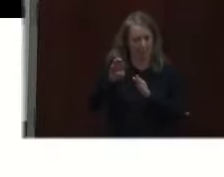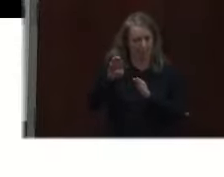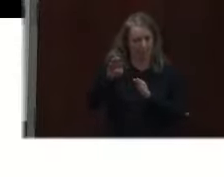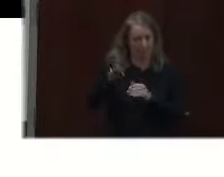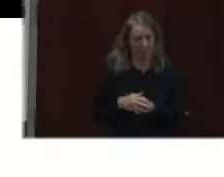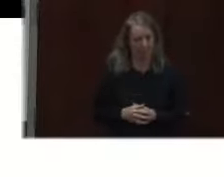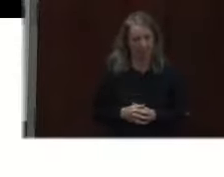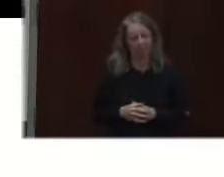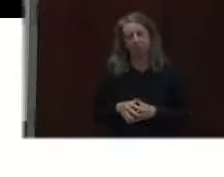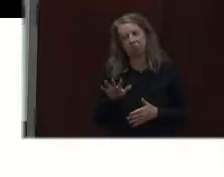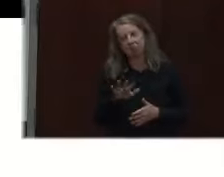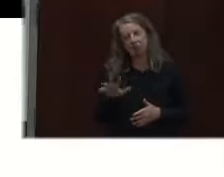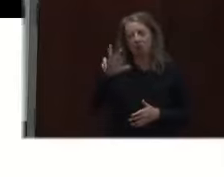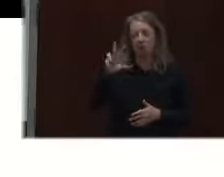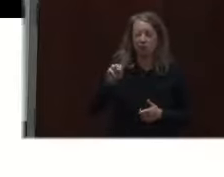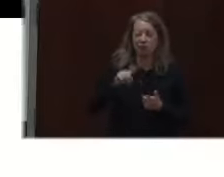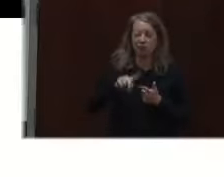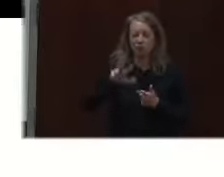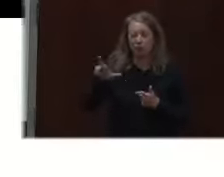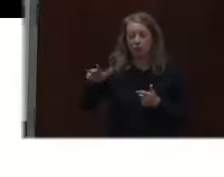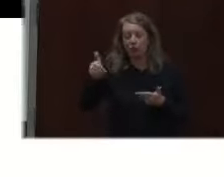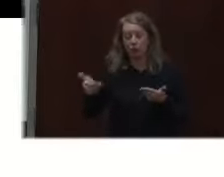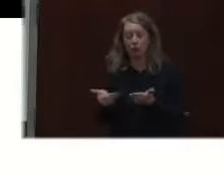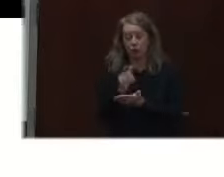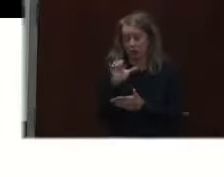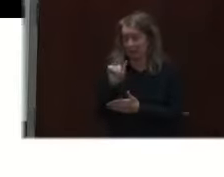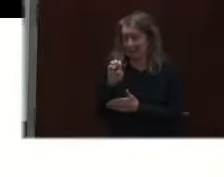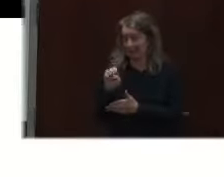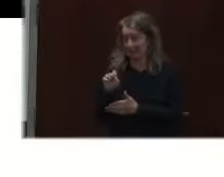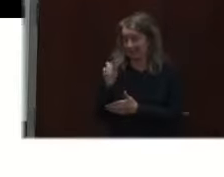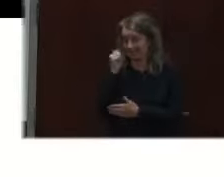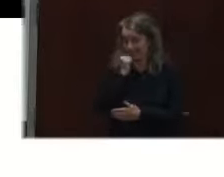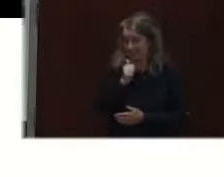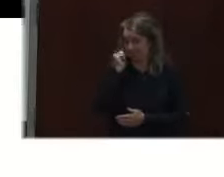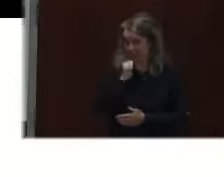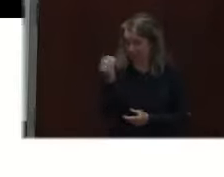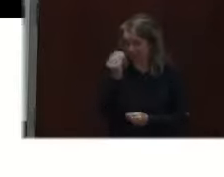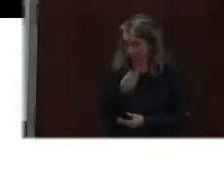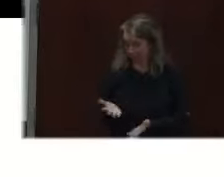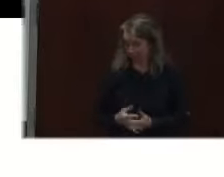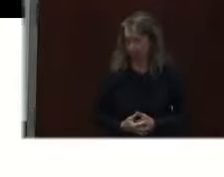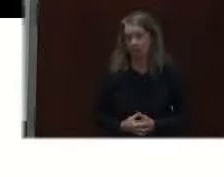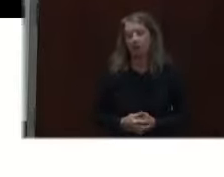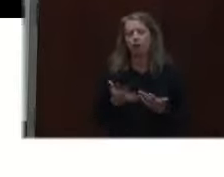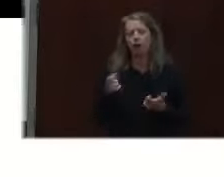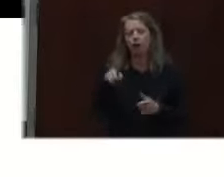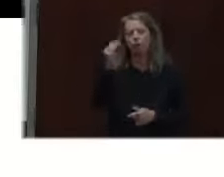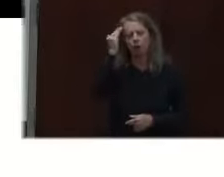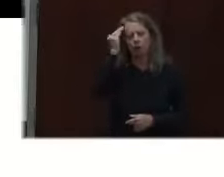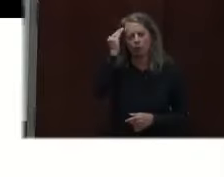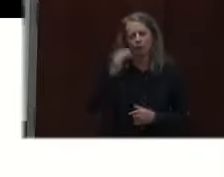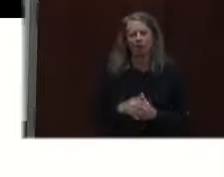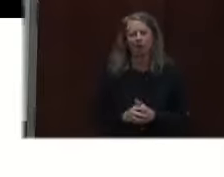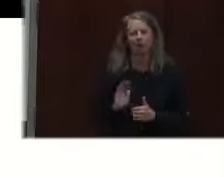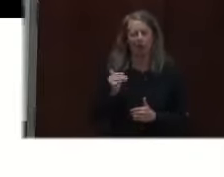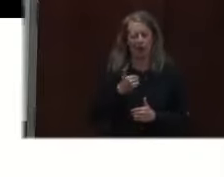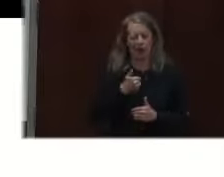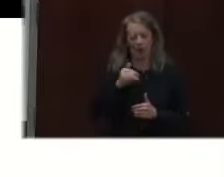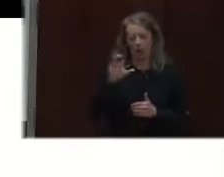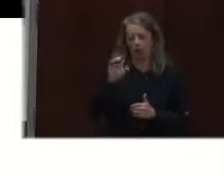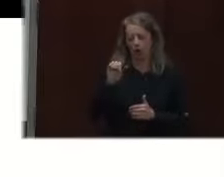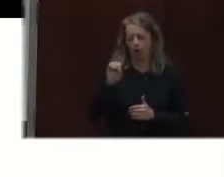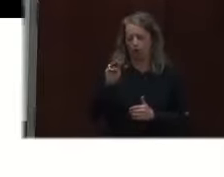about 30 to 33 new cases per day. And I just wanted to note that as our communicable disease